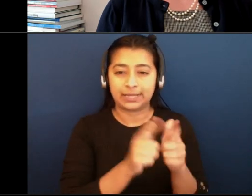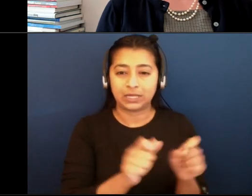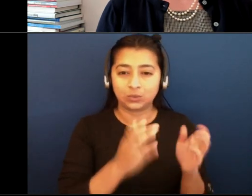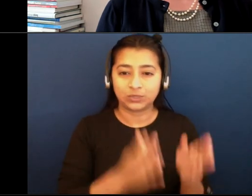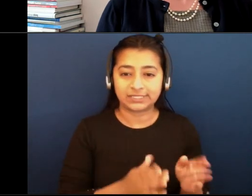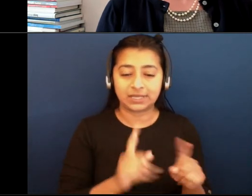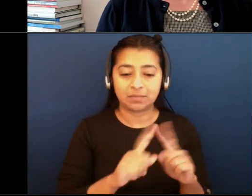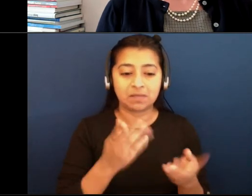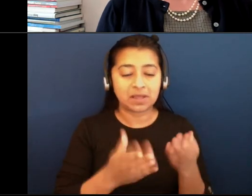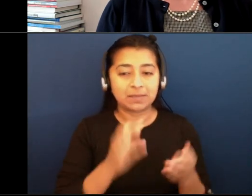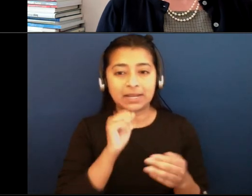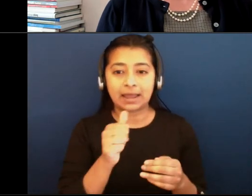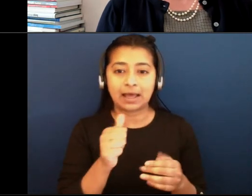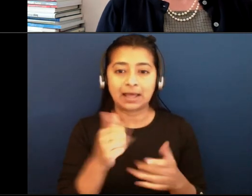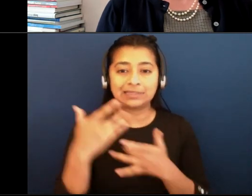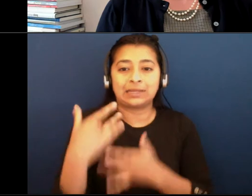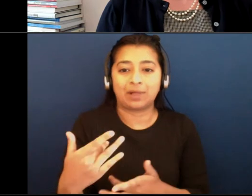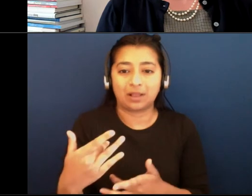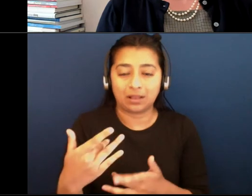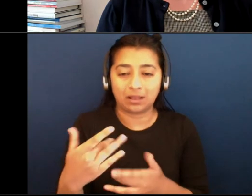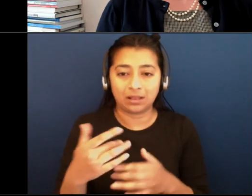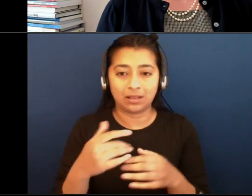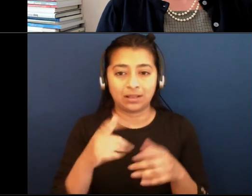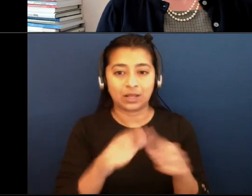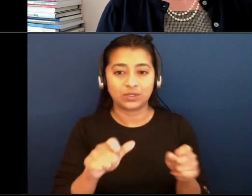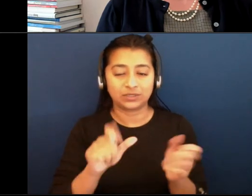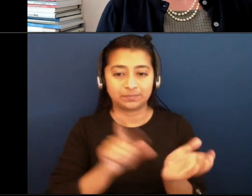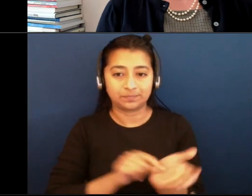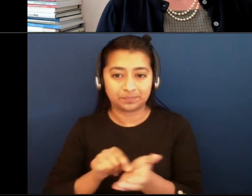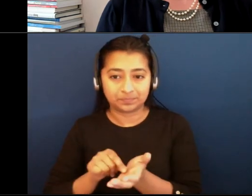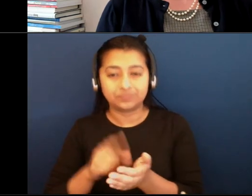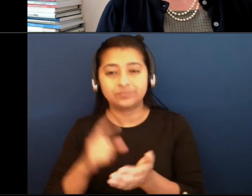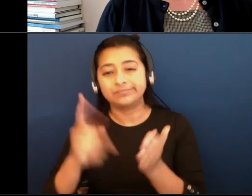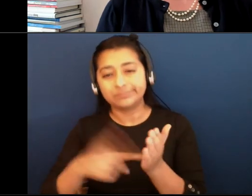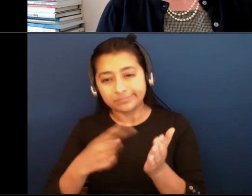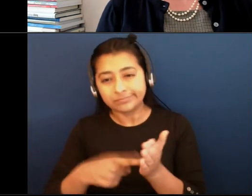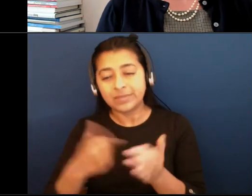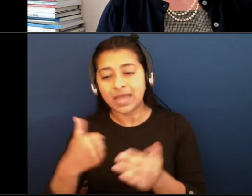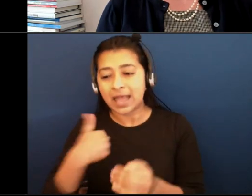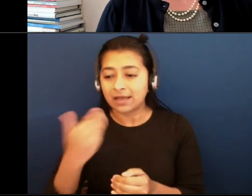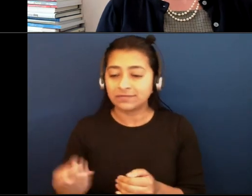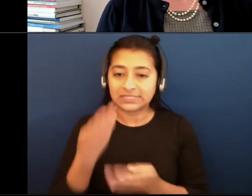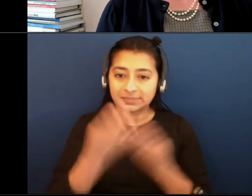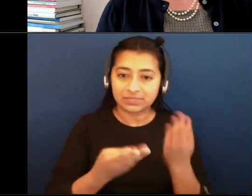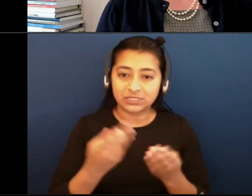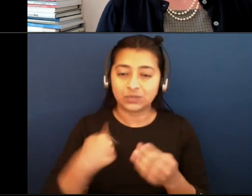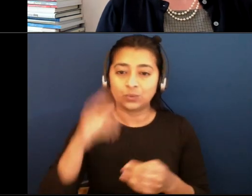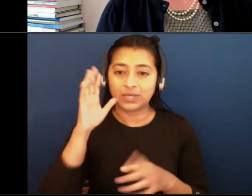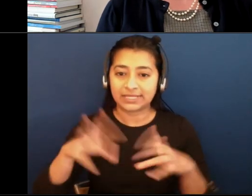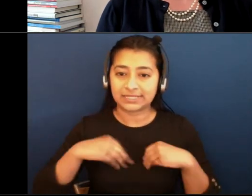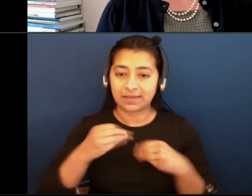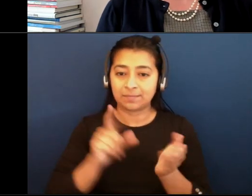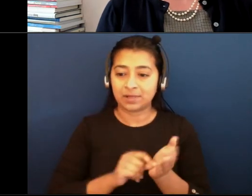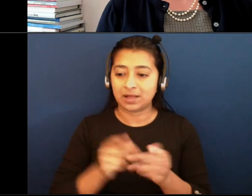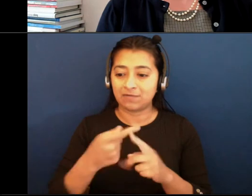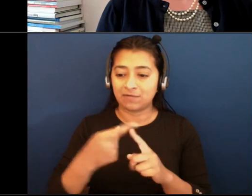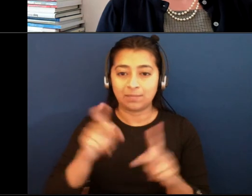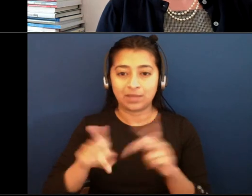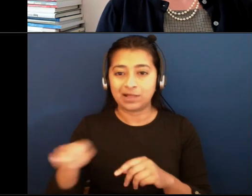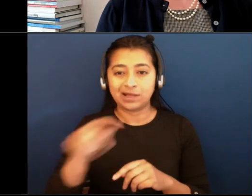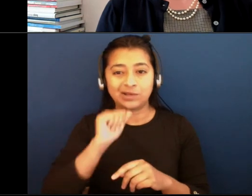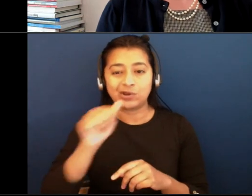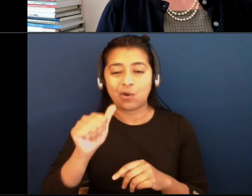not be typical linguistics publications. So we sometimes do get submissions that we accept and publish from people who don't identify primarily